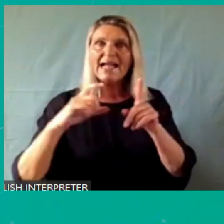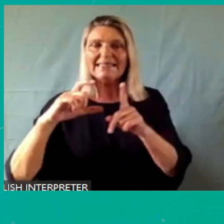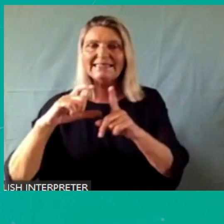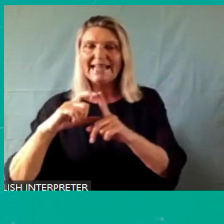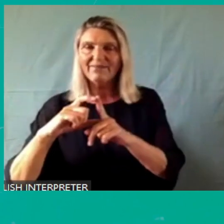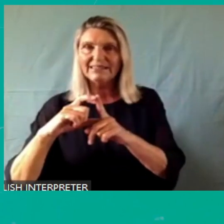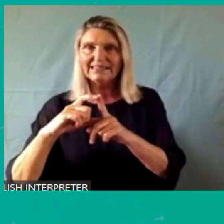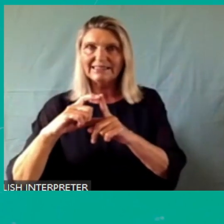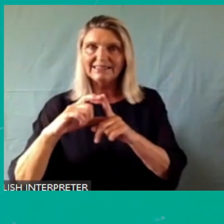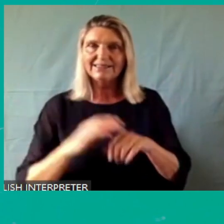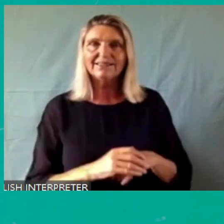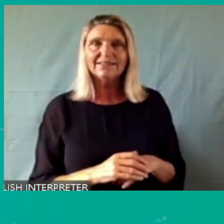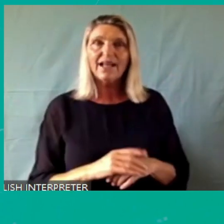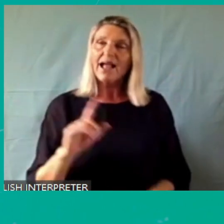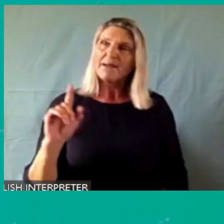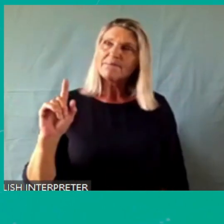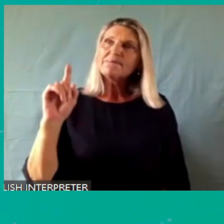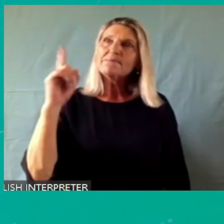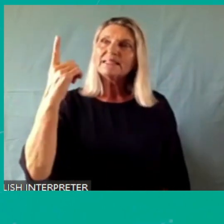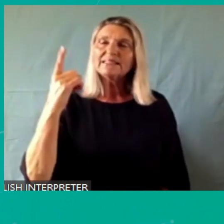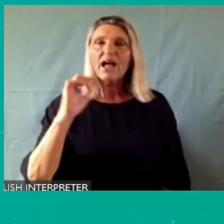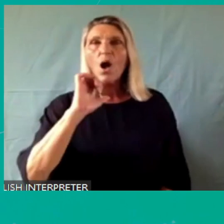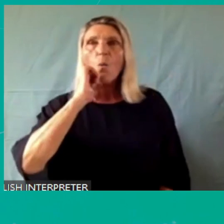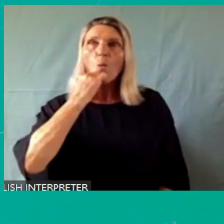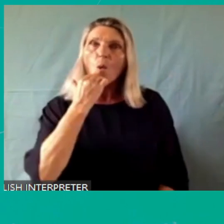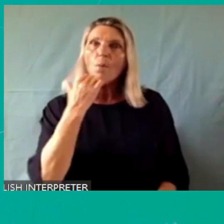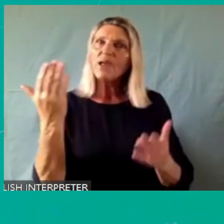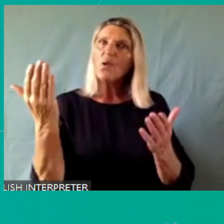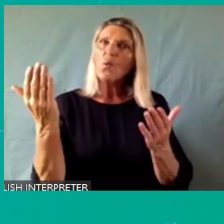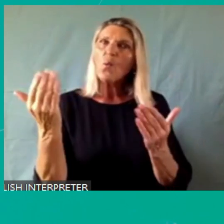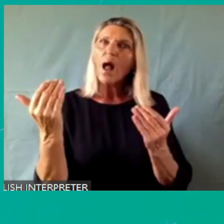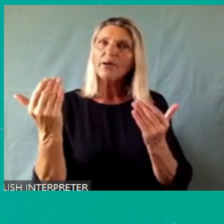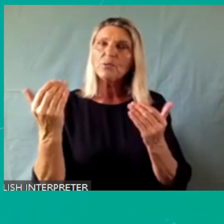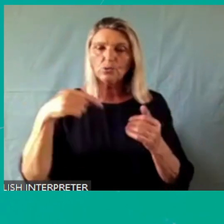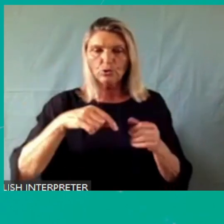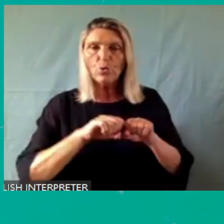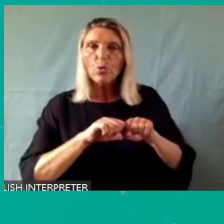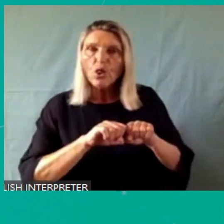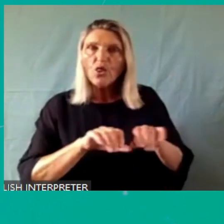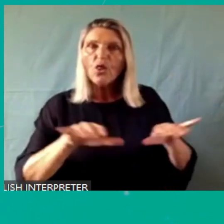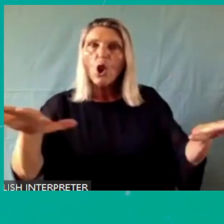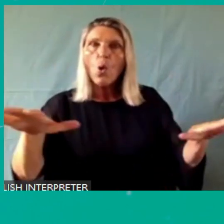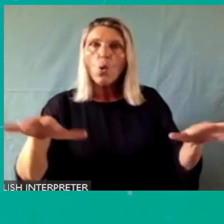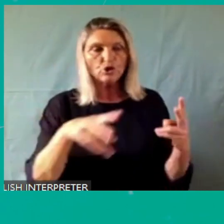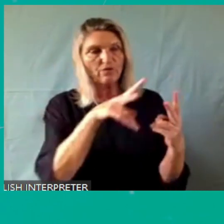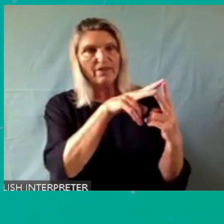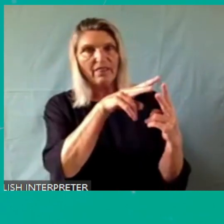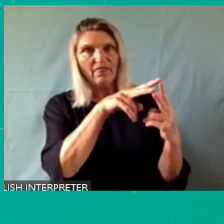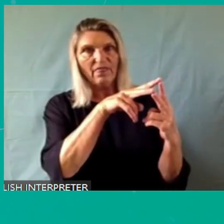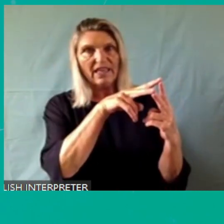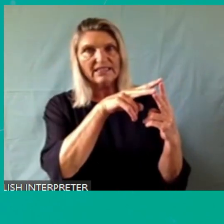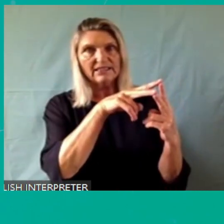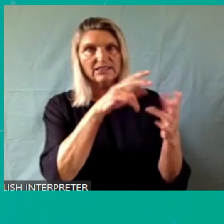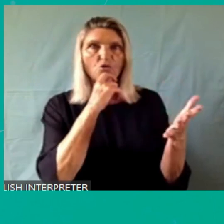Minister, I want to warmly welcome you to the launch of these reports.